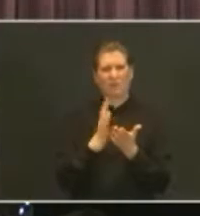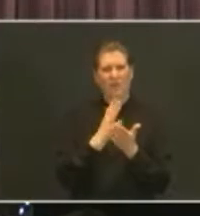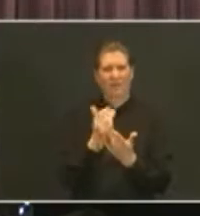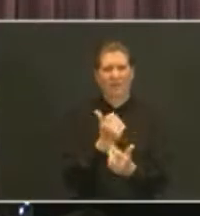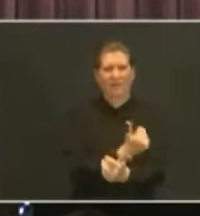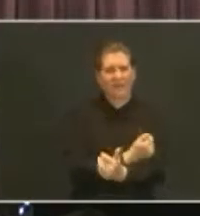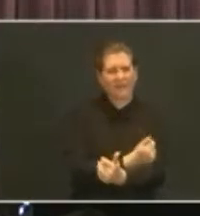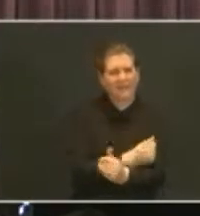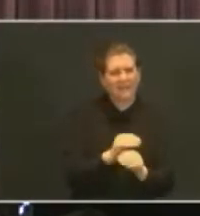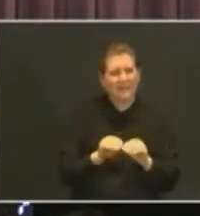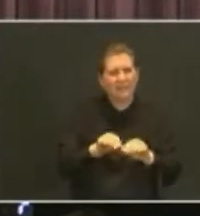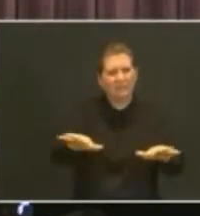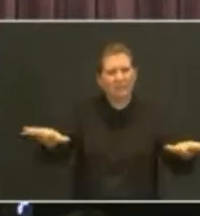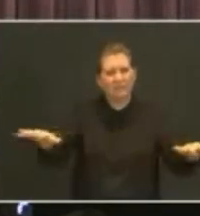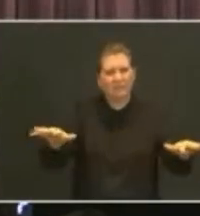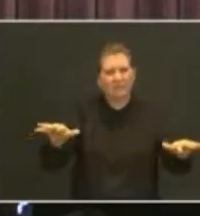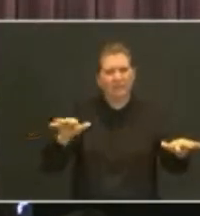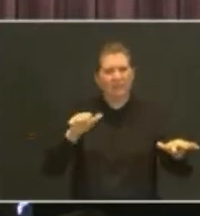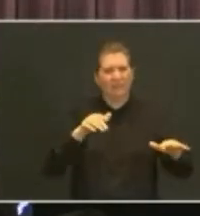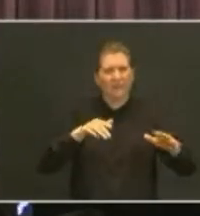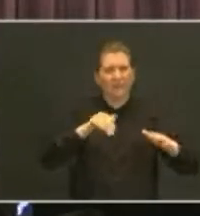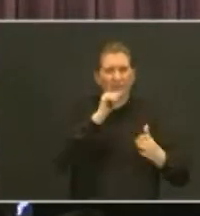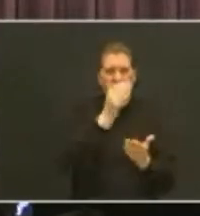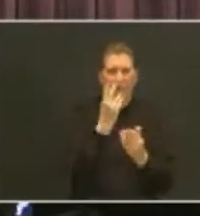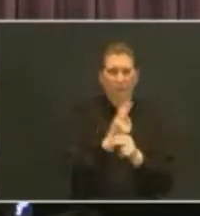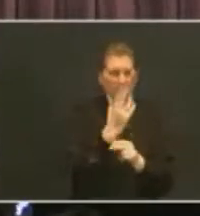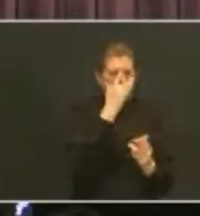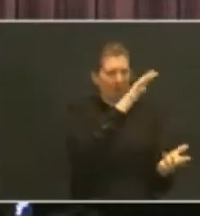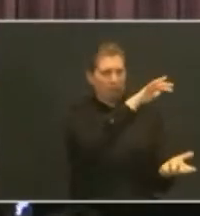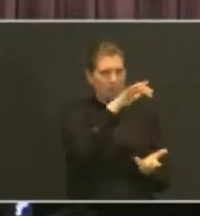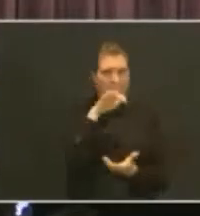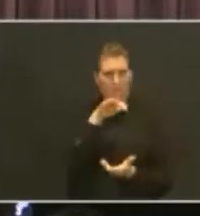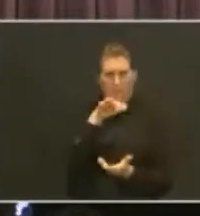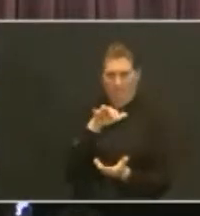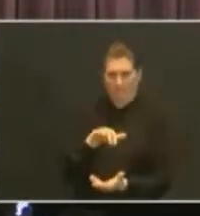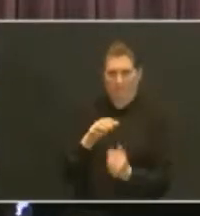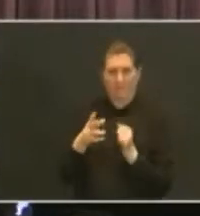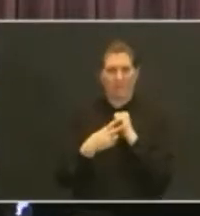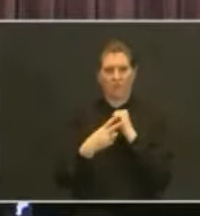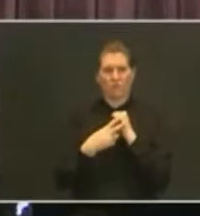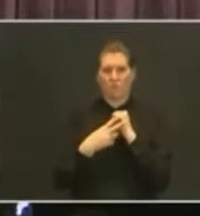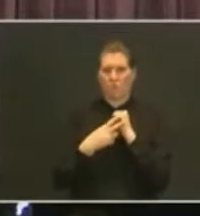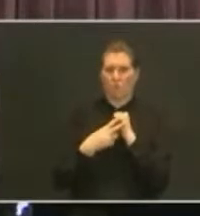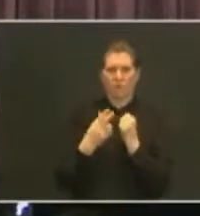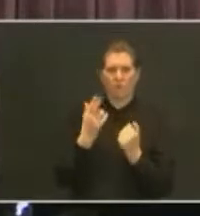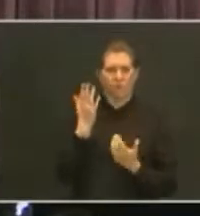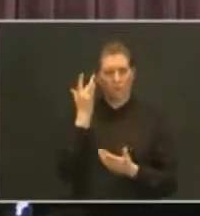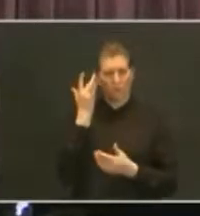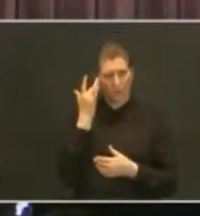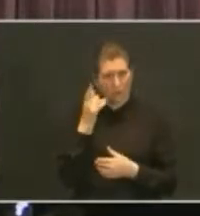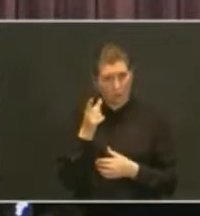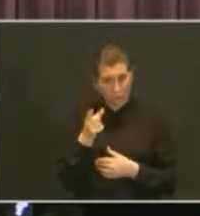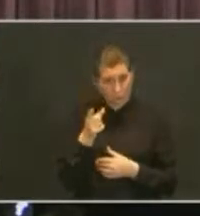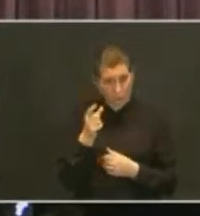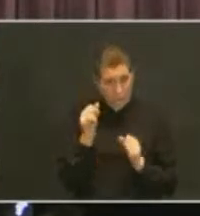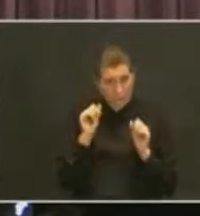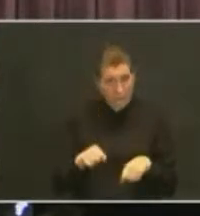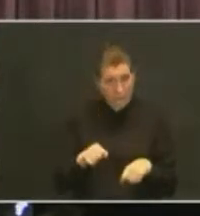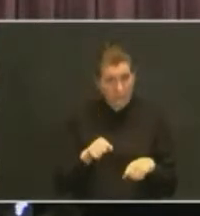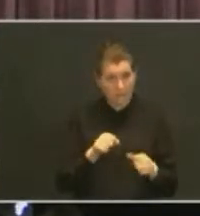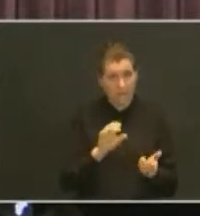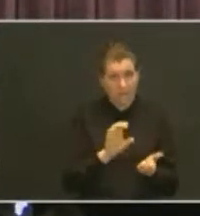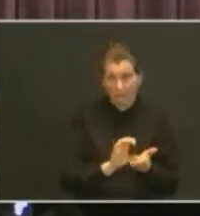Rhode Island's response has been slow? Why couldn't you have realized that there was an extra supply that could have been moved